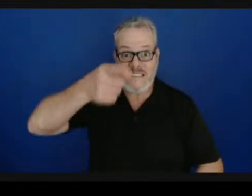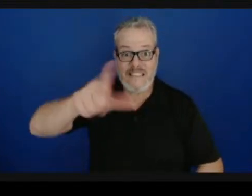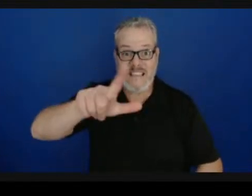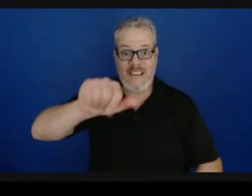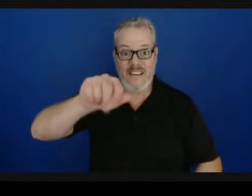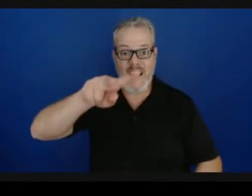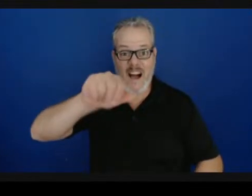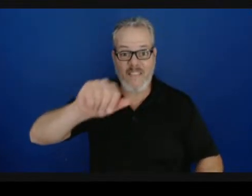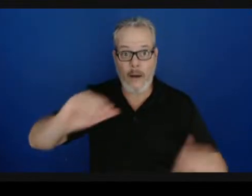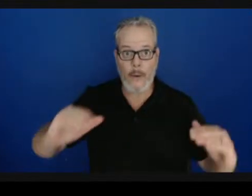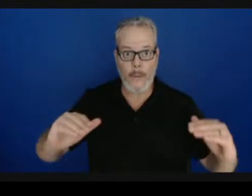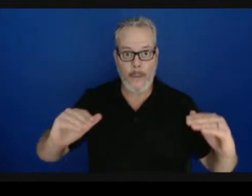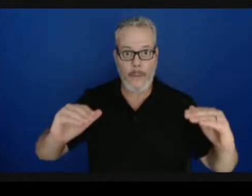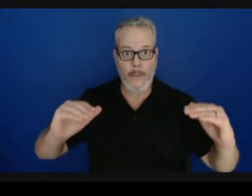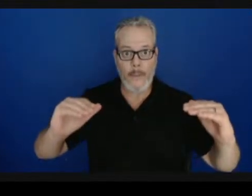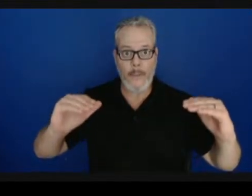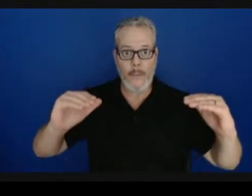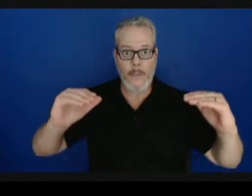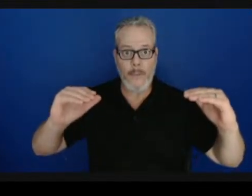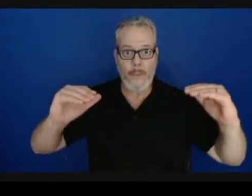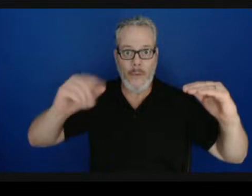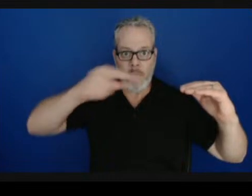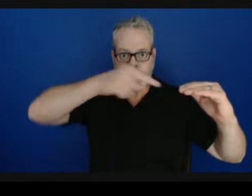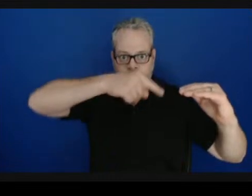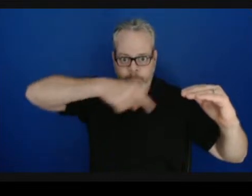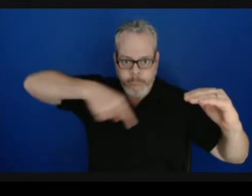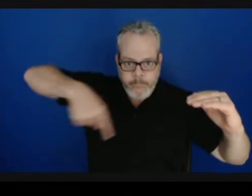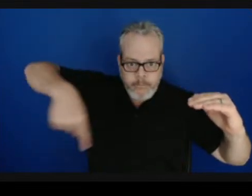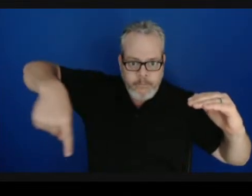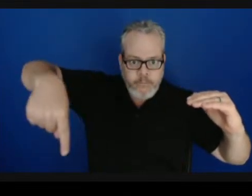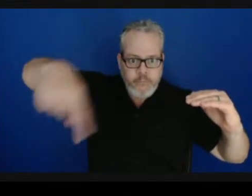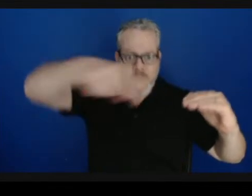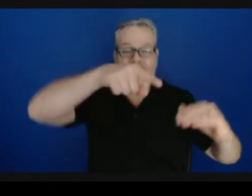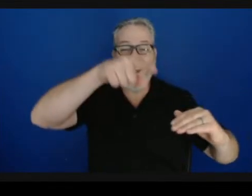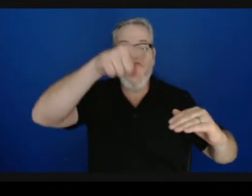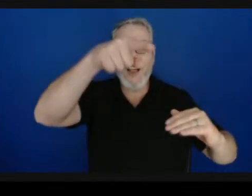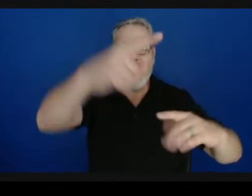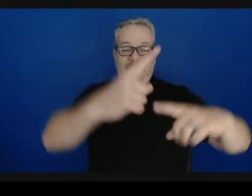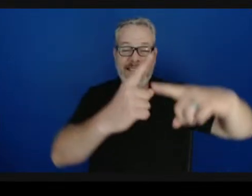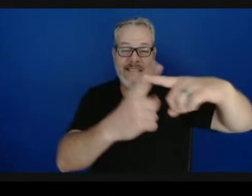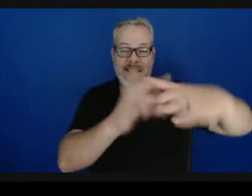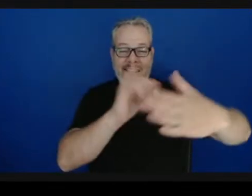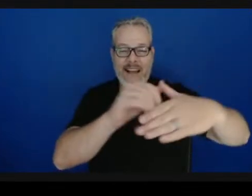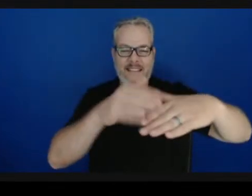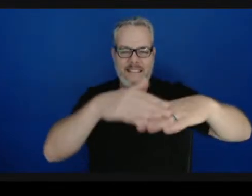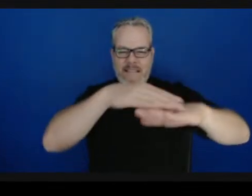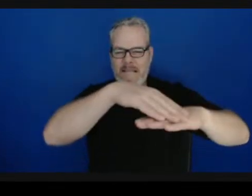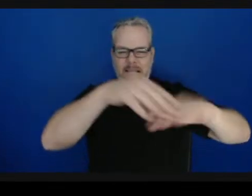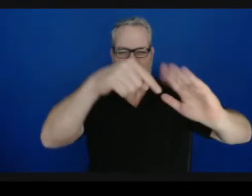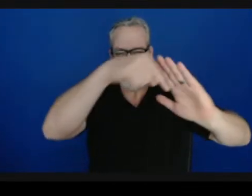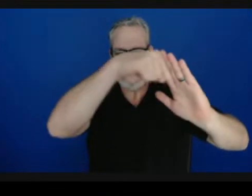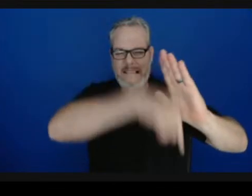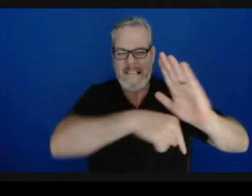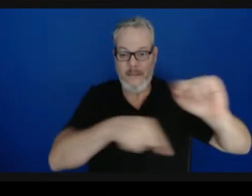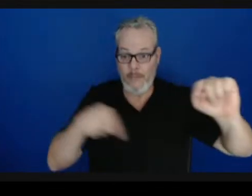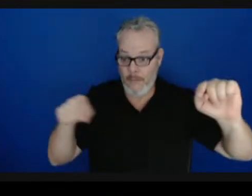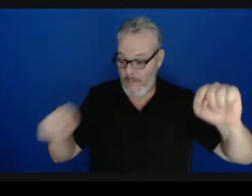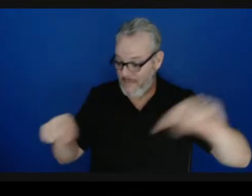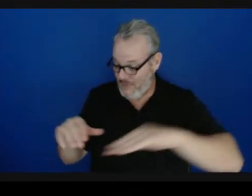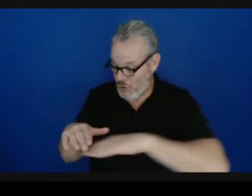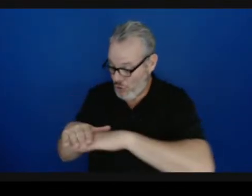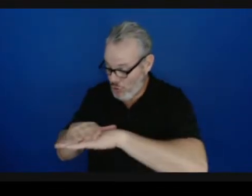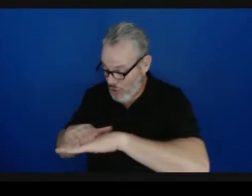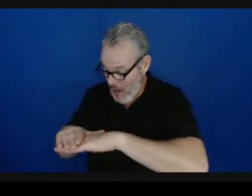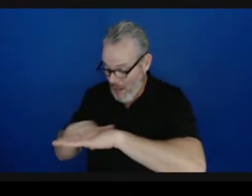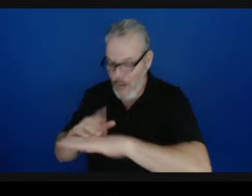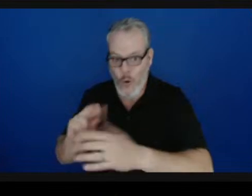it all on this deep end, right? Here's the deep side of it, and here's the shallow side of it. So it might be that the bottom is actually tilted